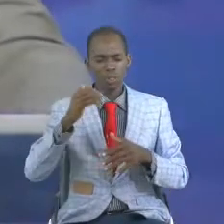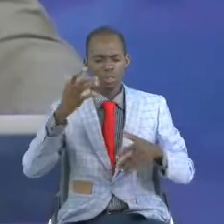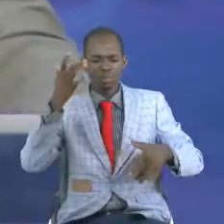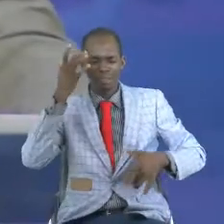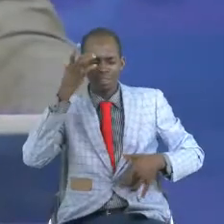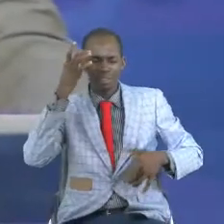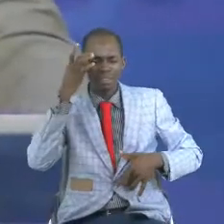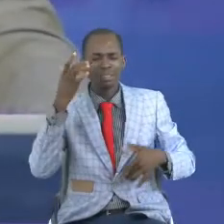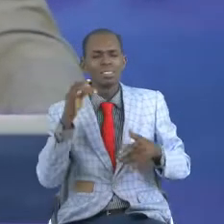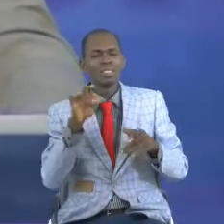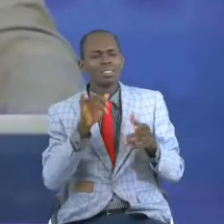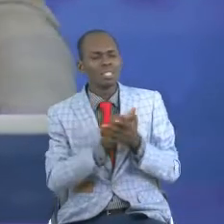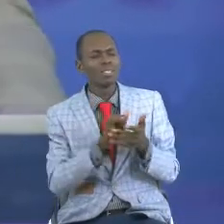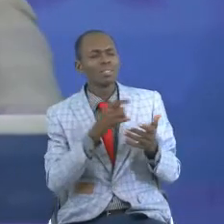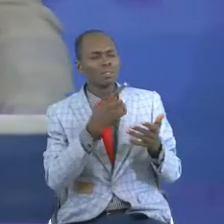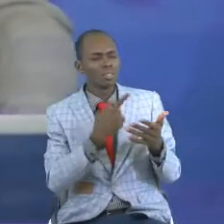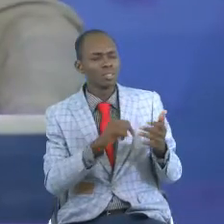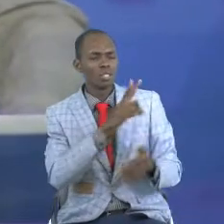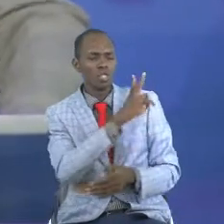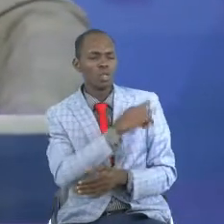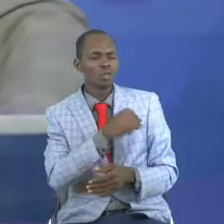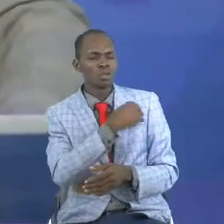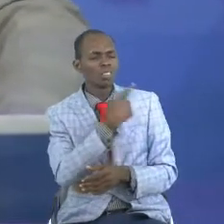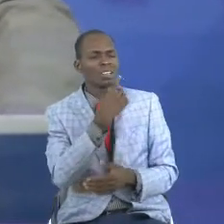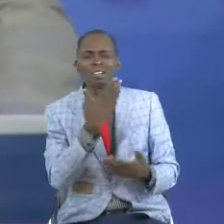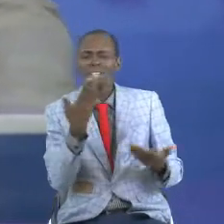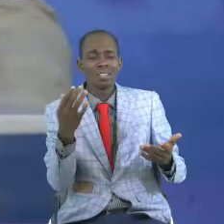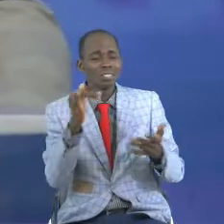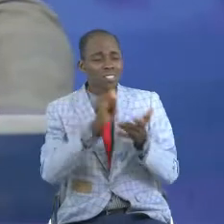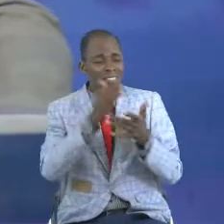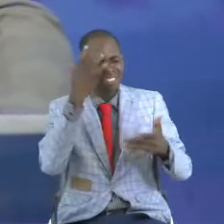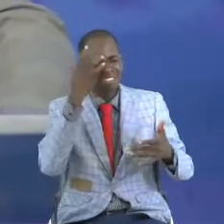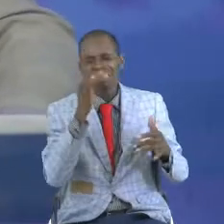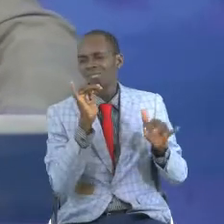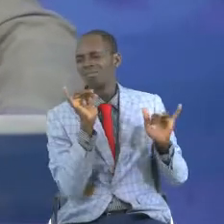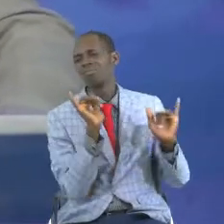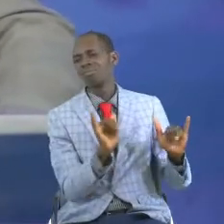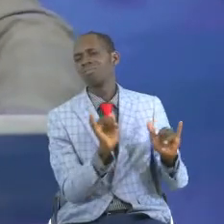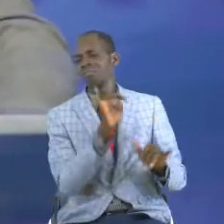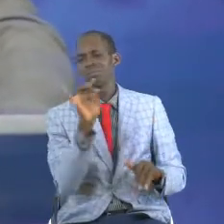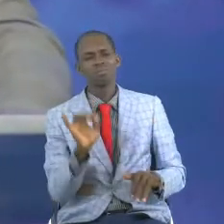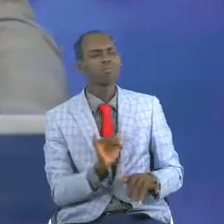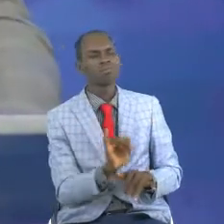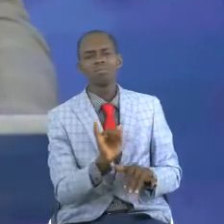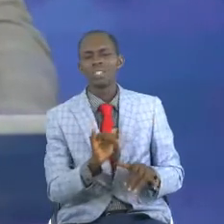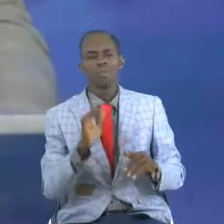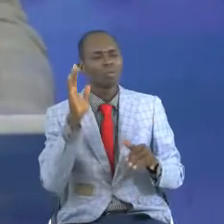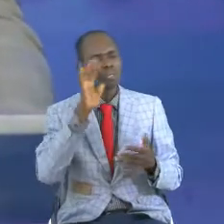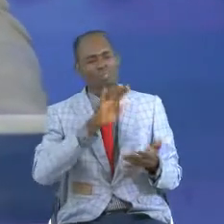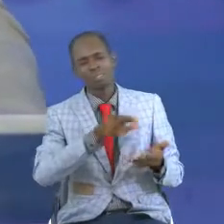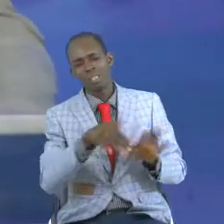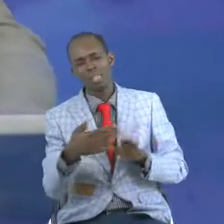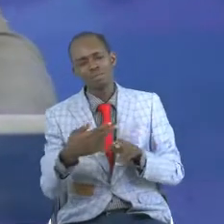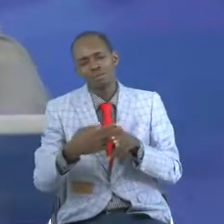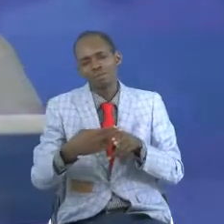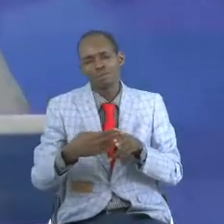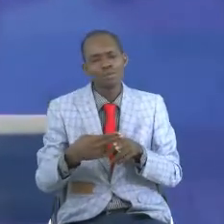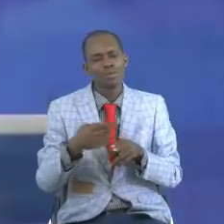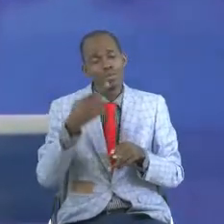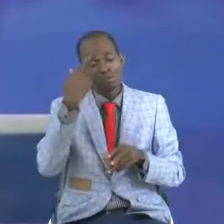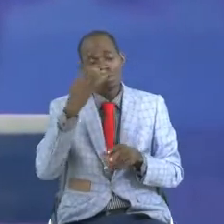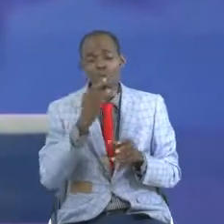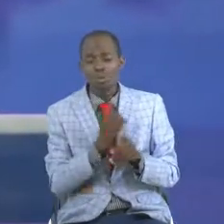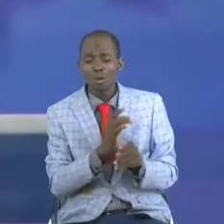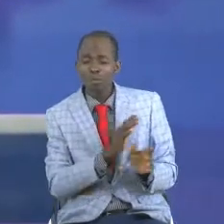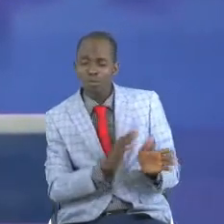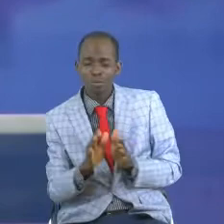the hospital, there's nothing that can be done, and maybe they even give you the time when you will park and then go. I pray